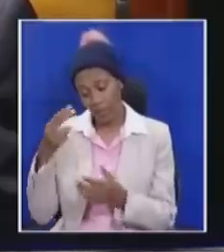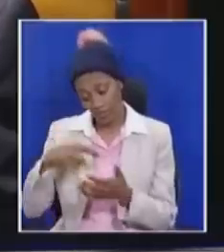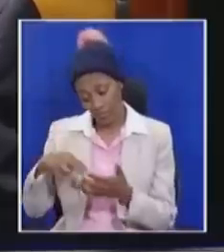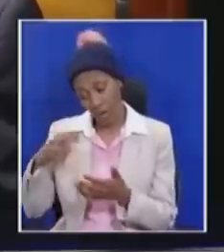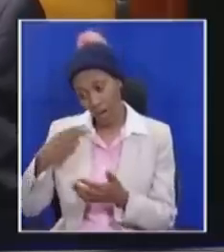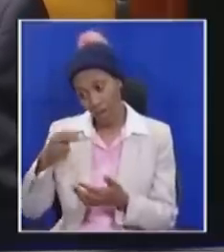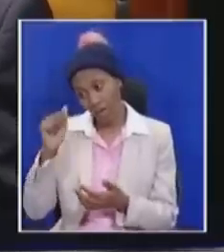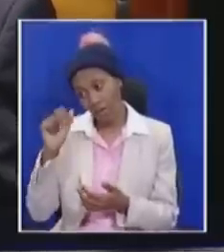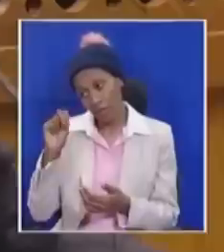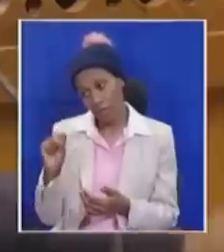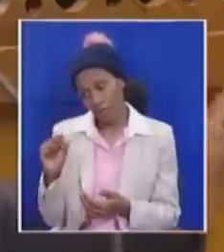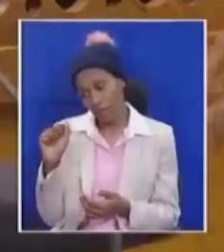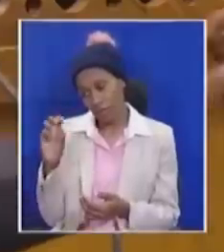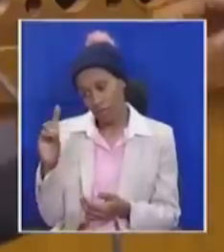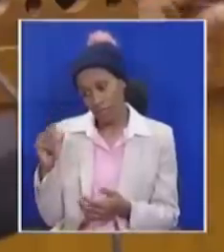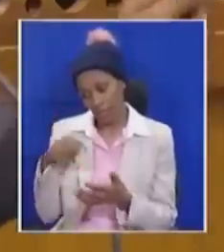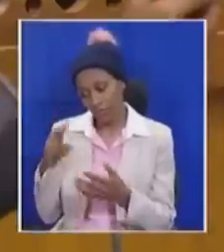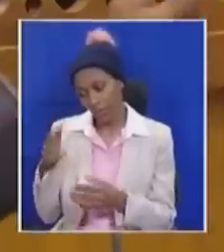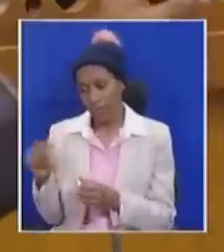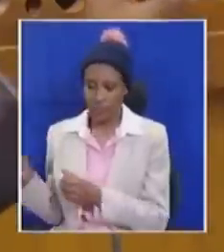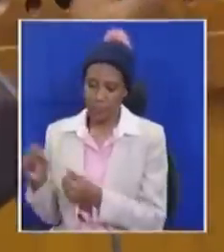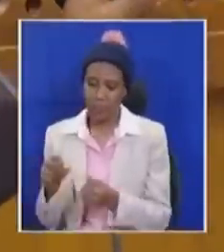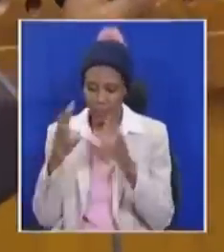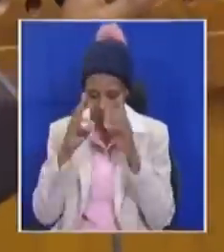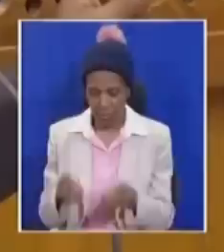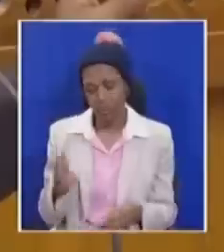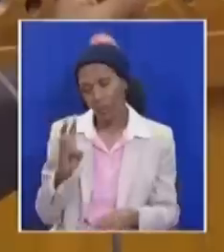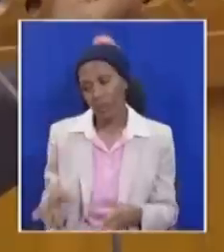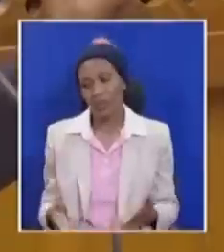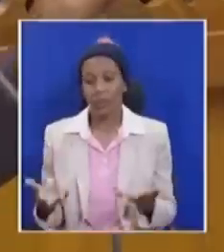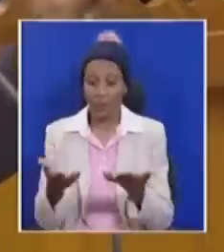President. Well, thank you. I want to